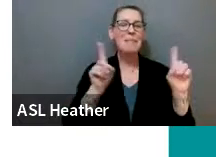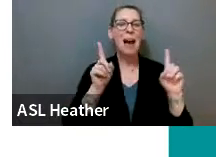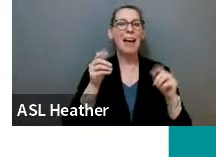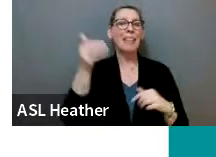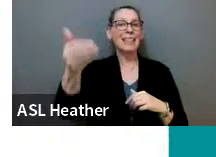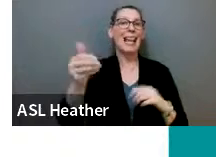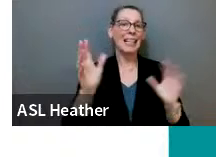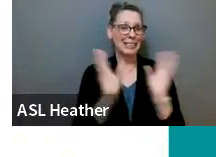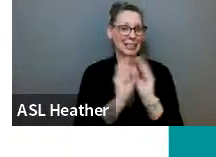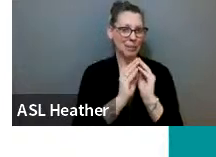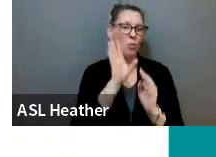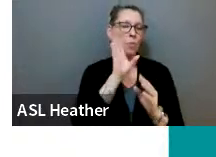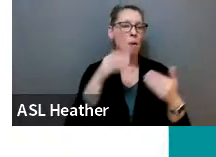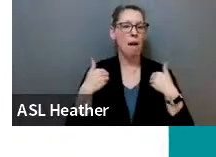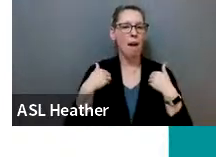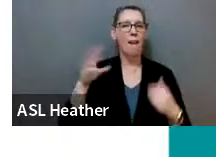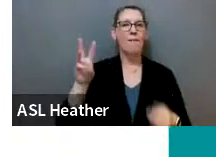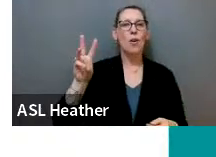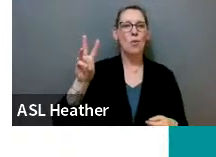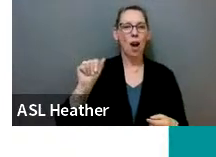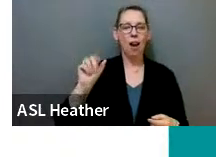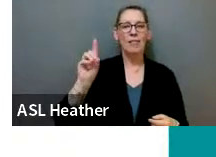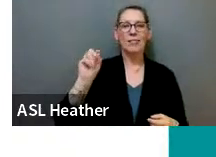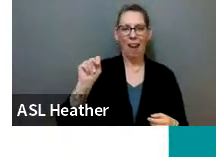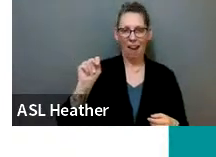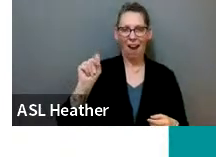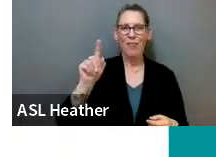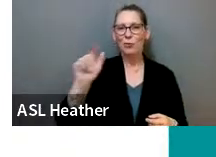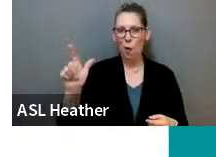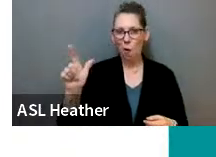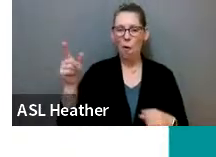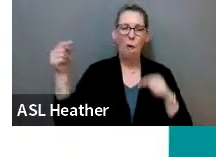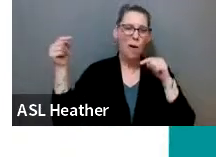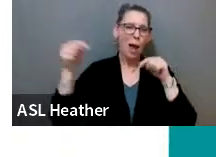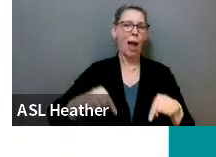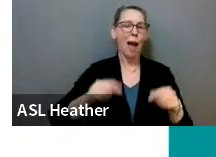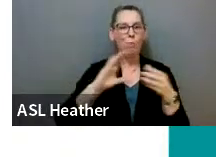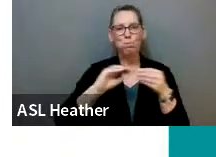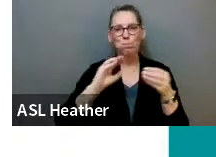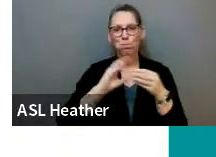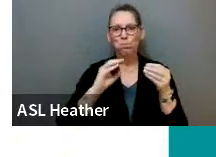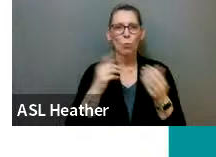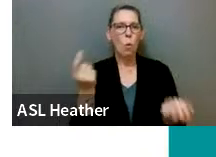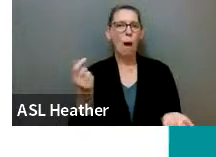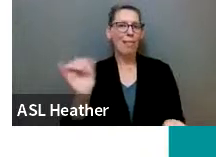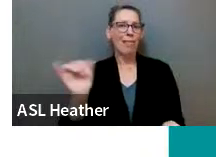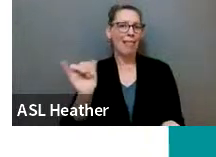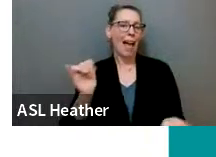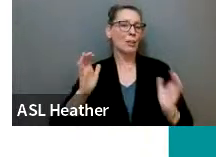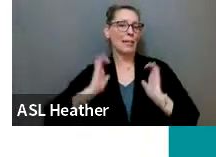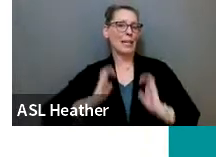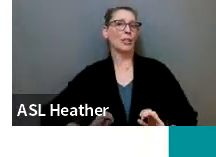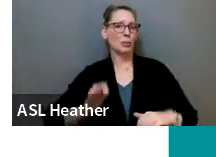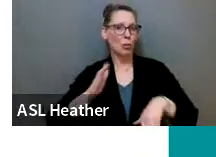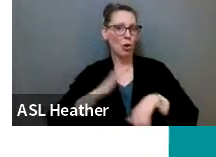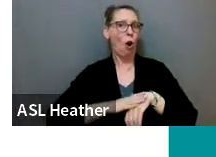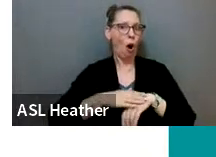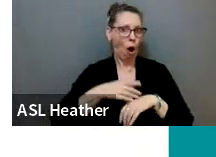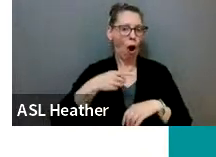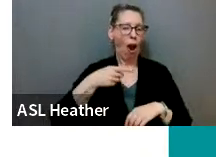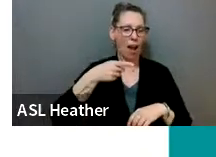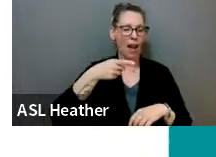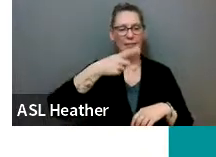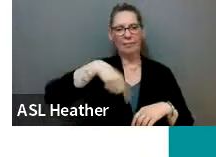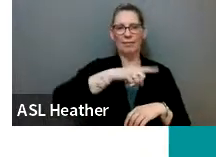next meeting, we will have the WashDOT Toll Division come speak about what it's like to be a customer on the facility, and we